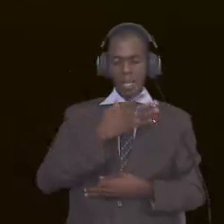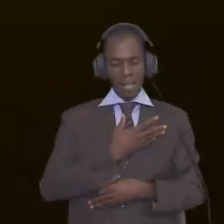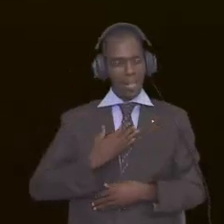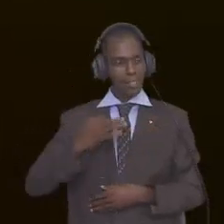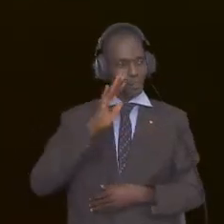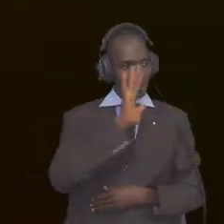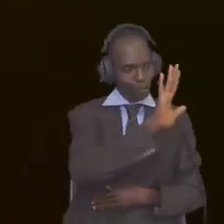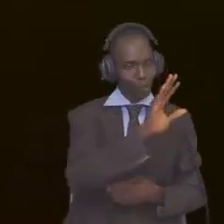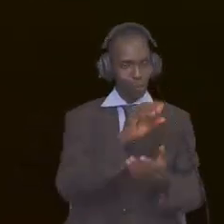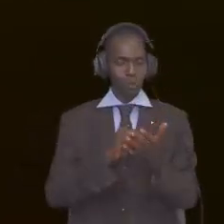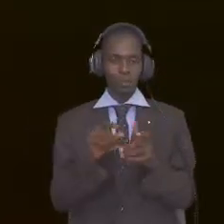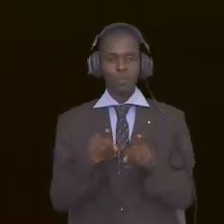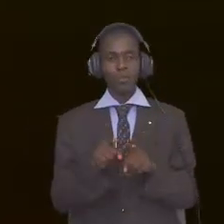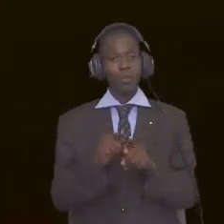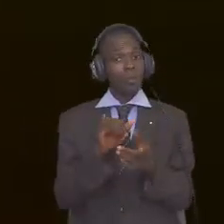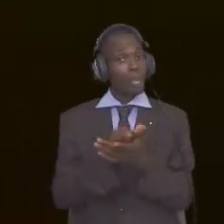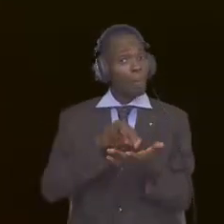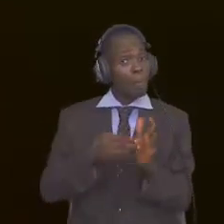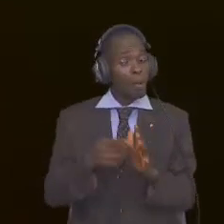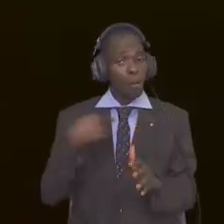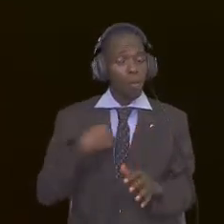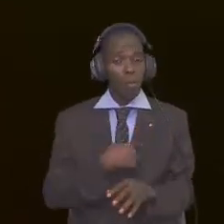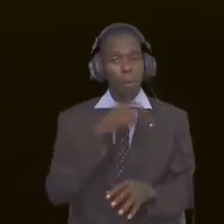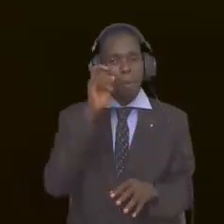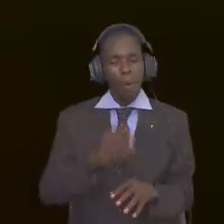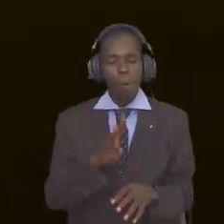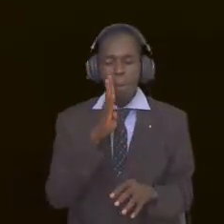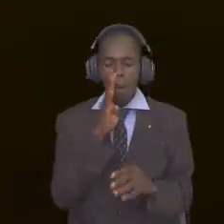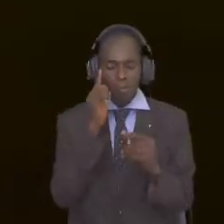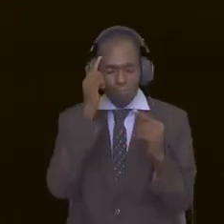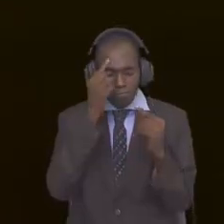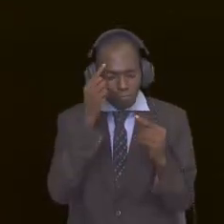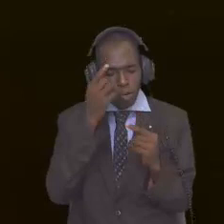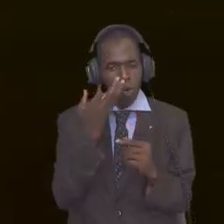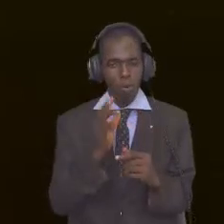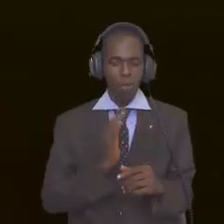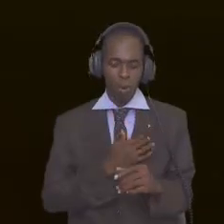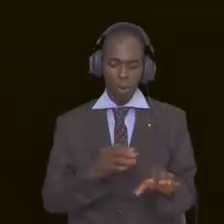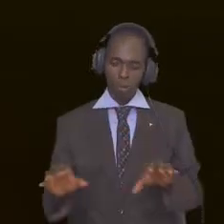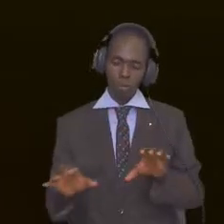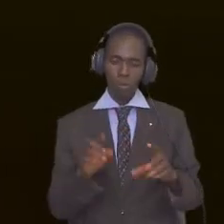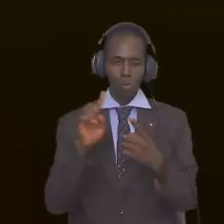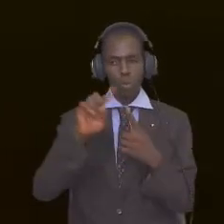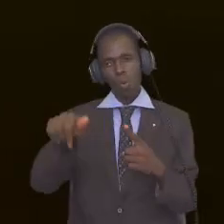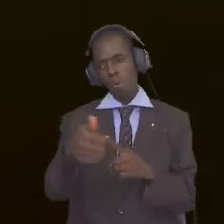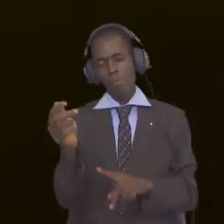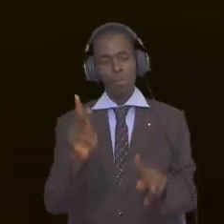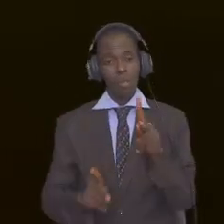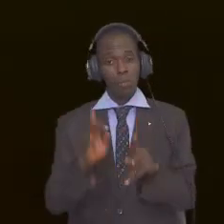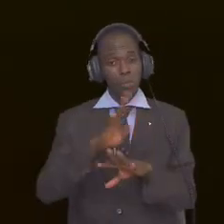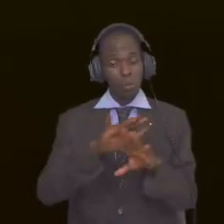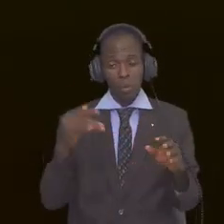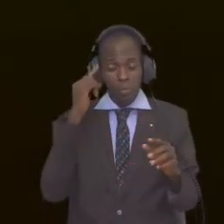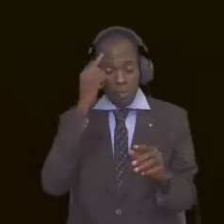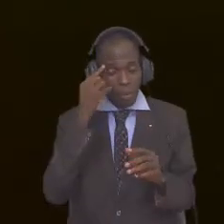us then we ought to be very thoughtful of our action towards people. If you are not thoughtful, you are not going to